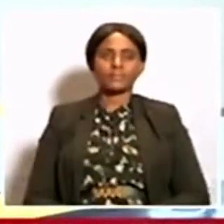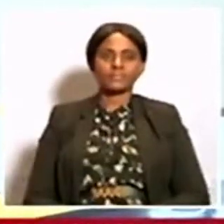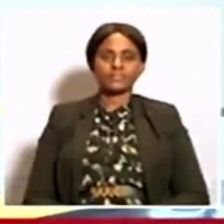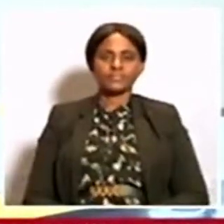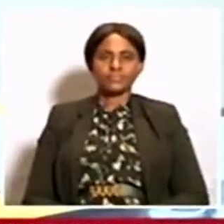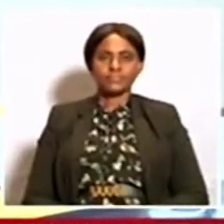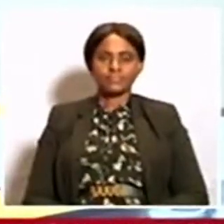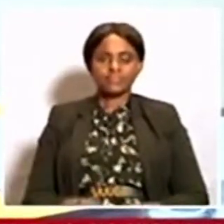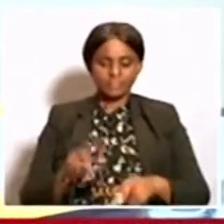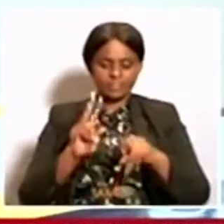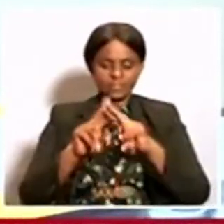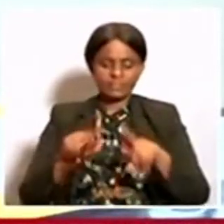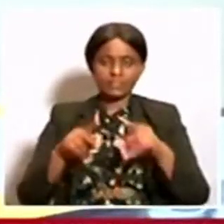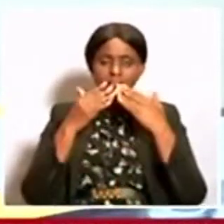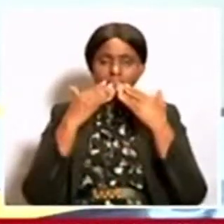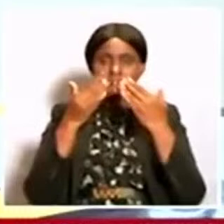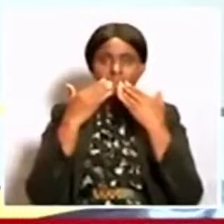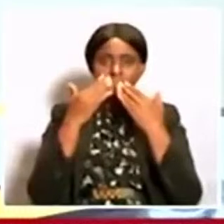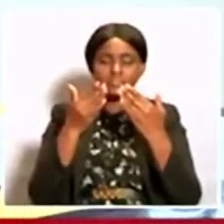Thank you, Chair.